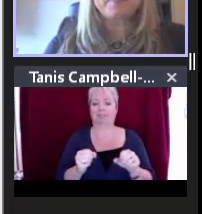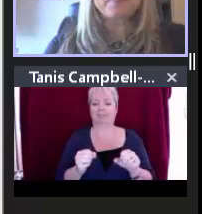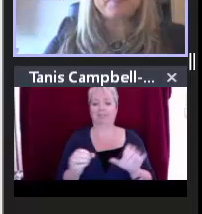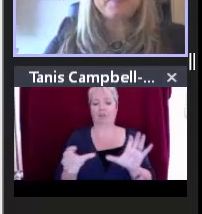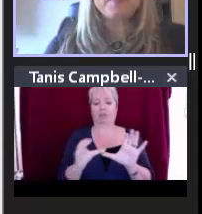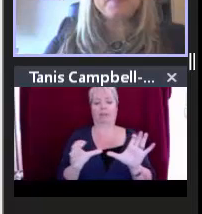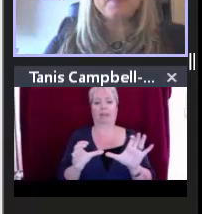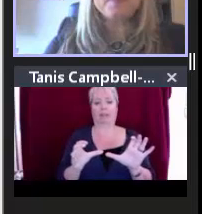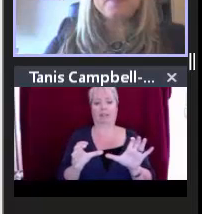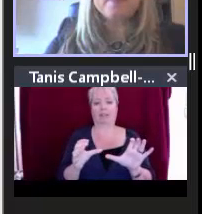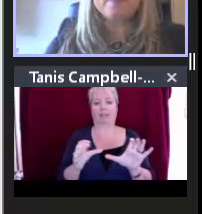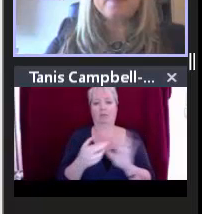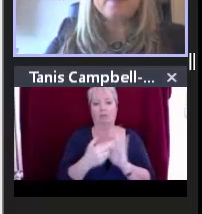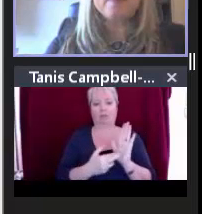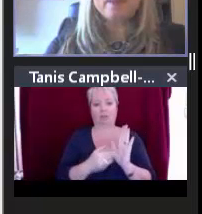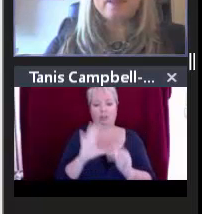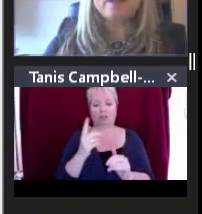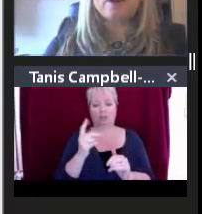Canada.